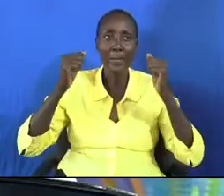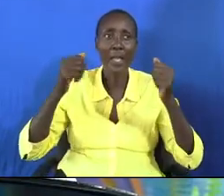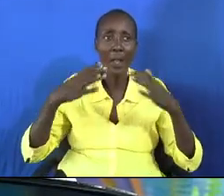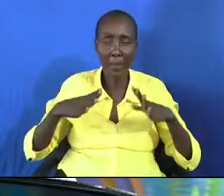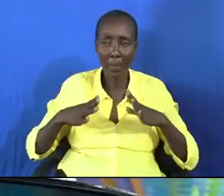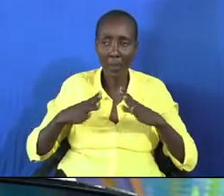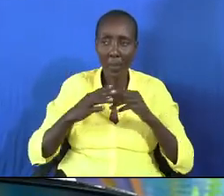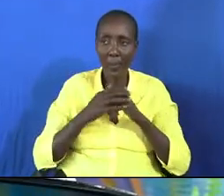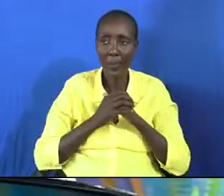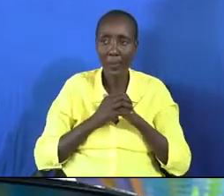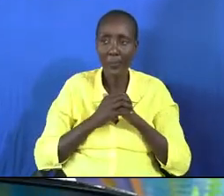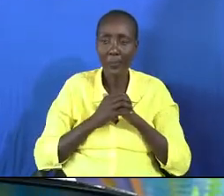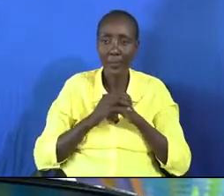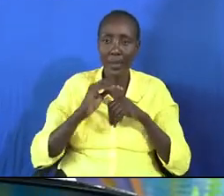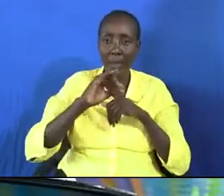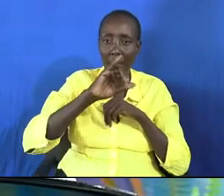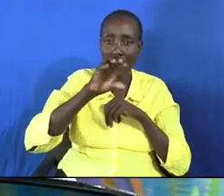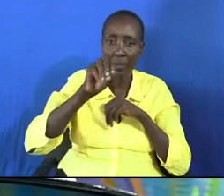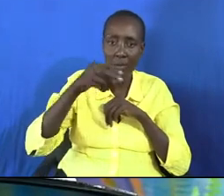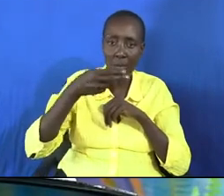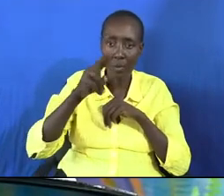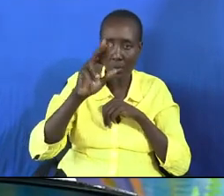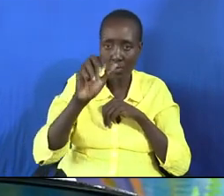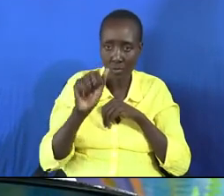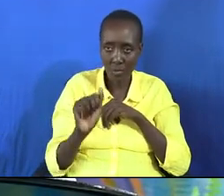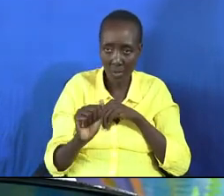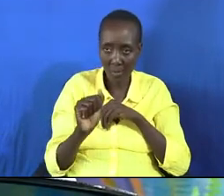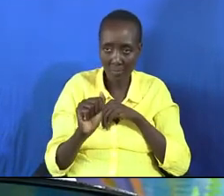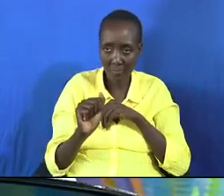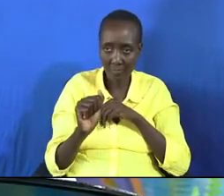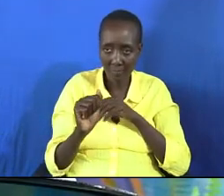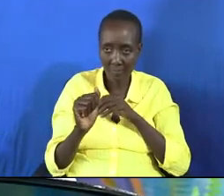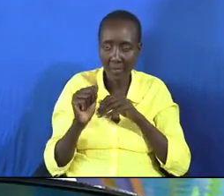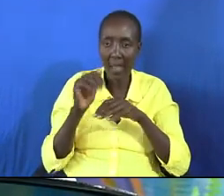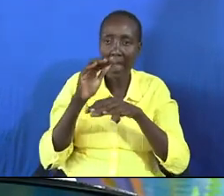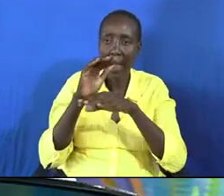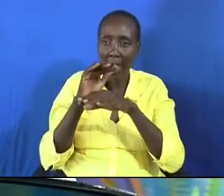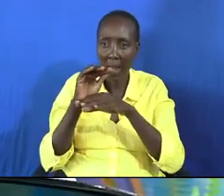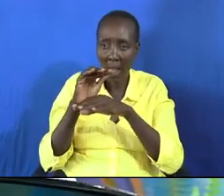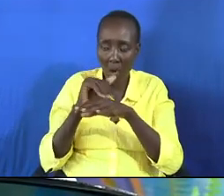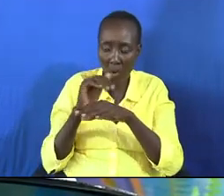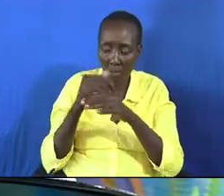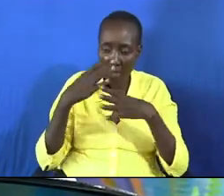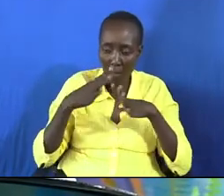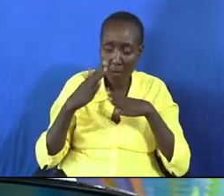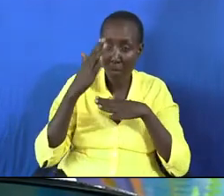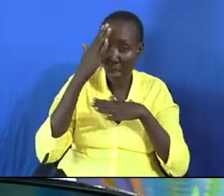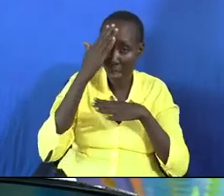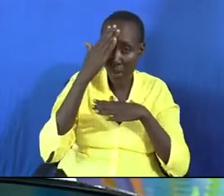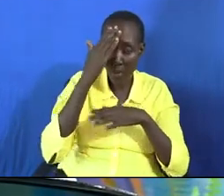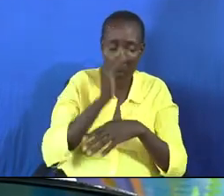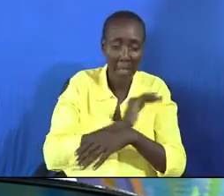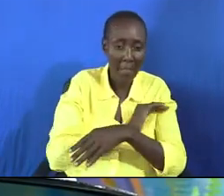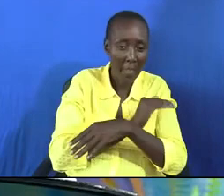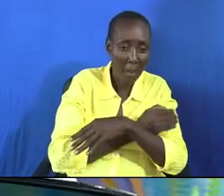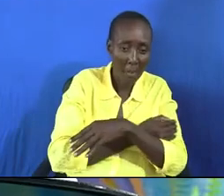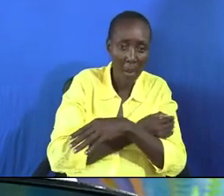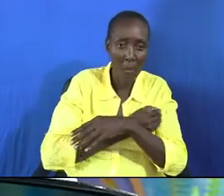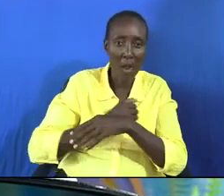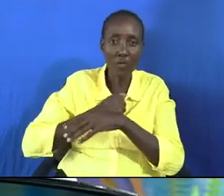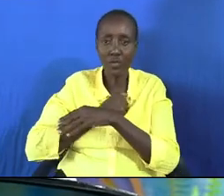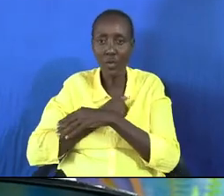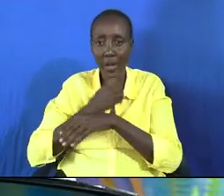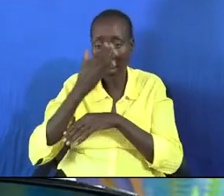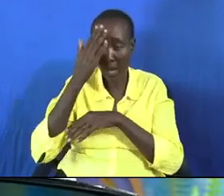giants." Joshua calls the people. He knows the power of confession. He knows